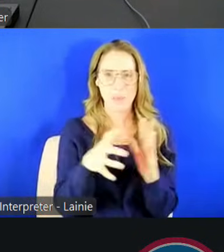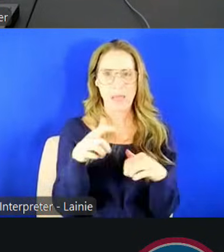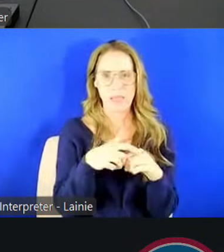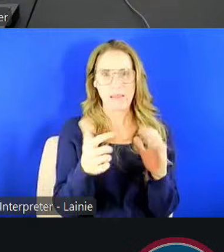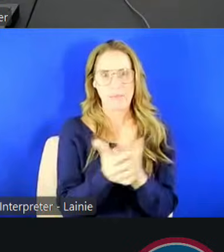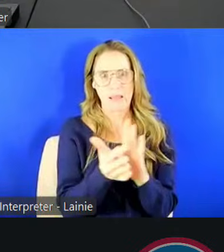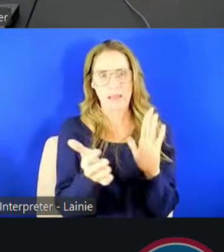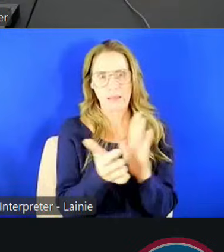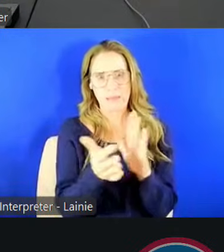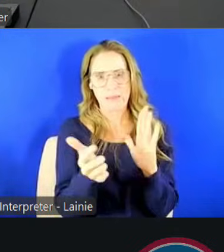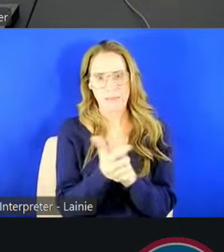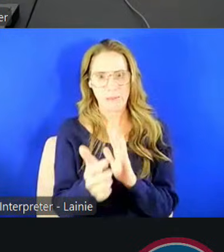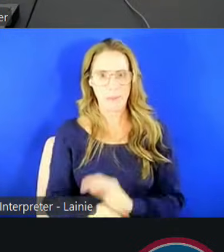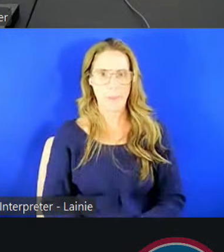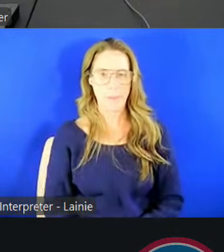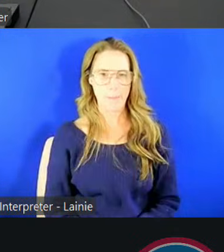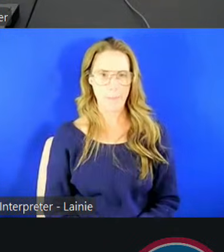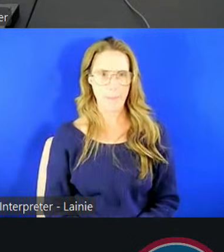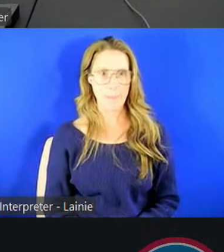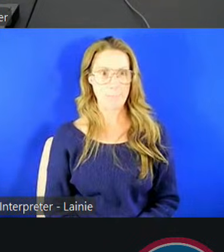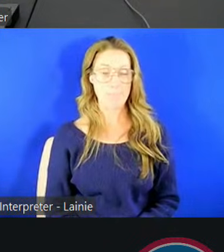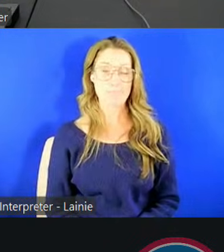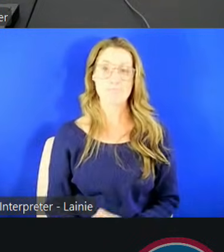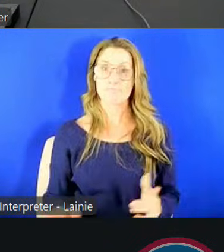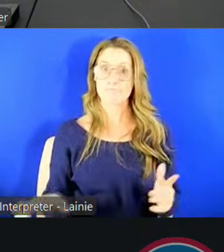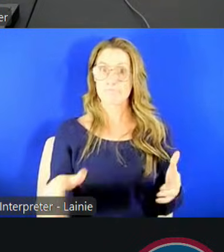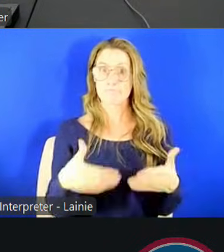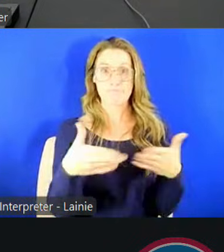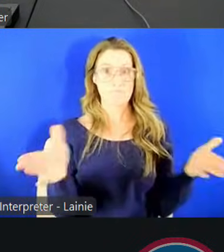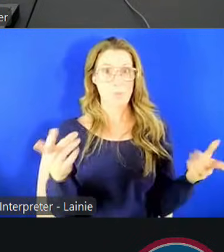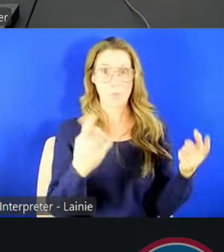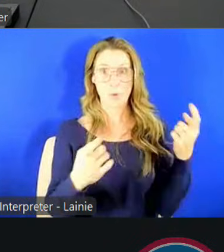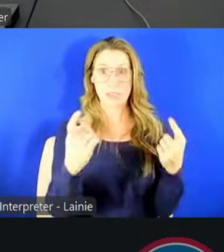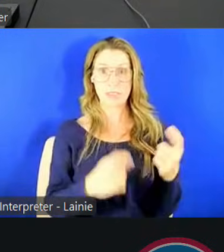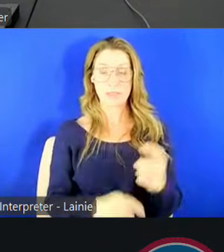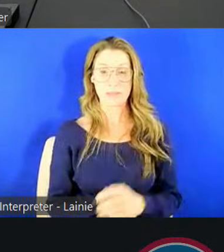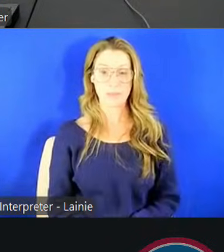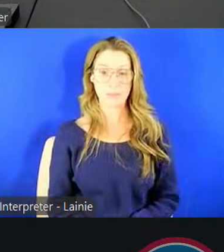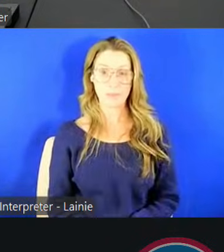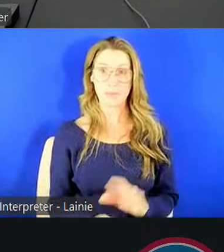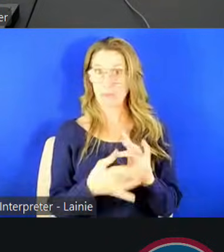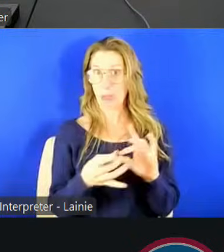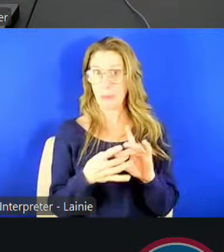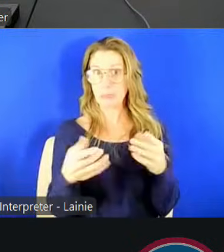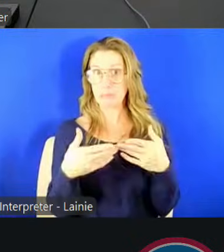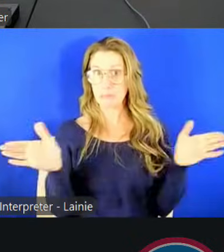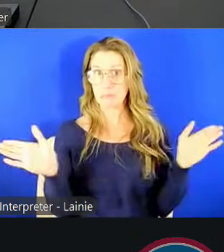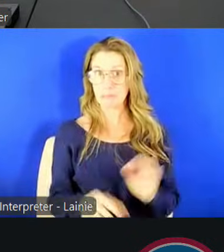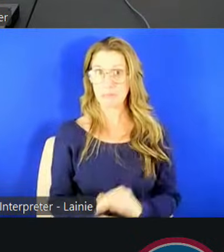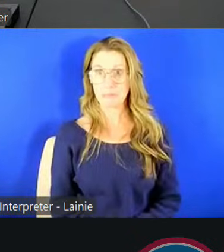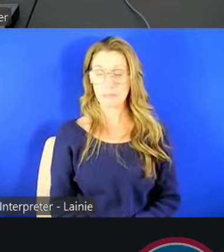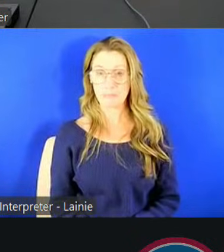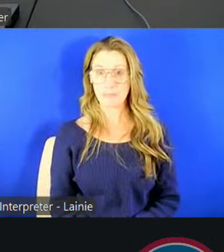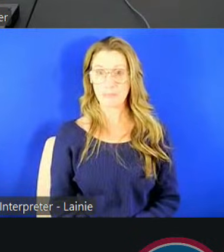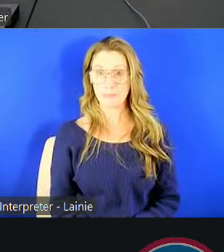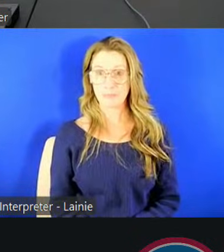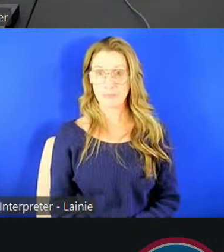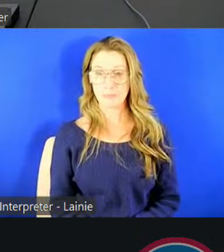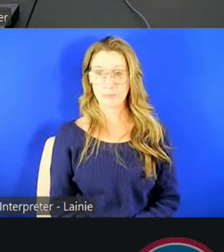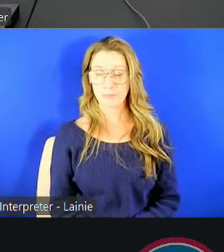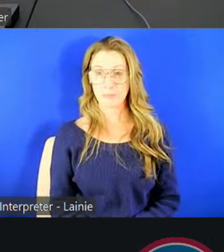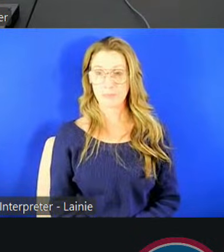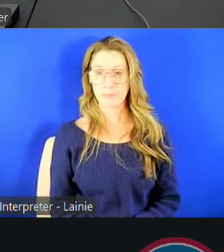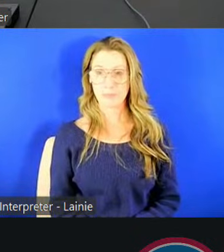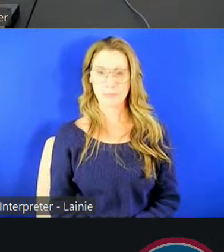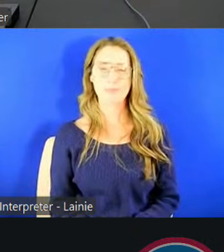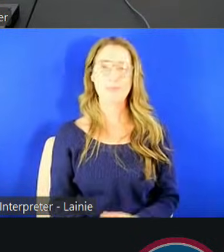take questions from other members of the CAB or comments. Yes.